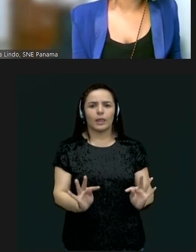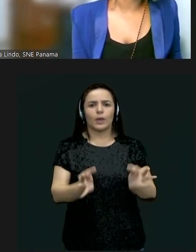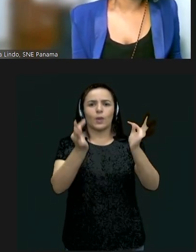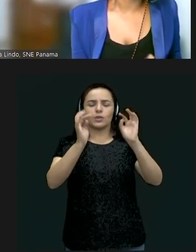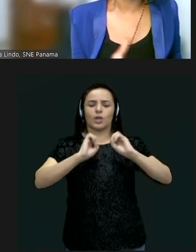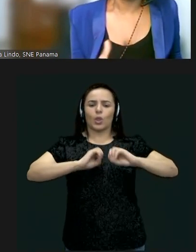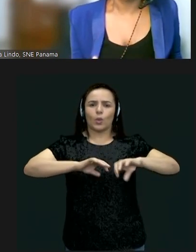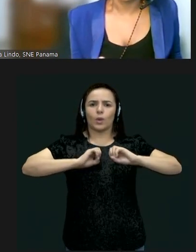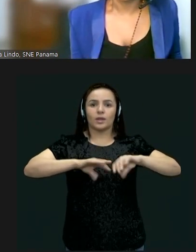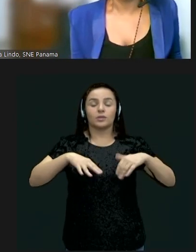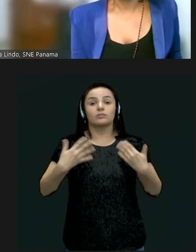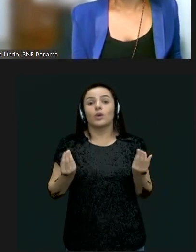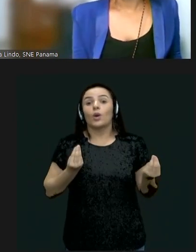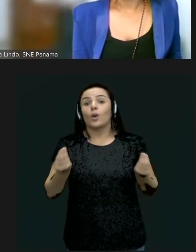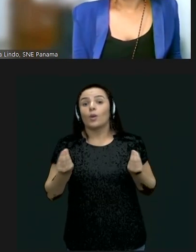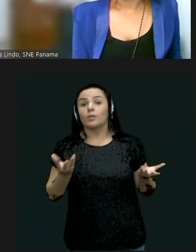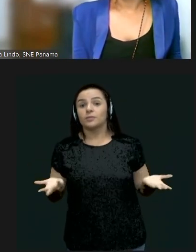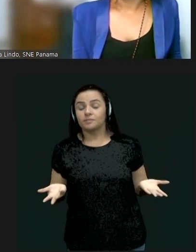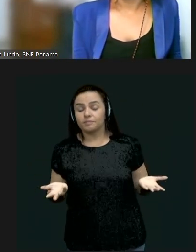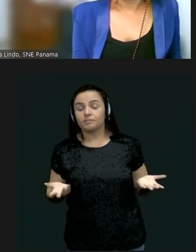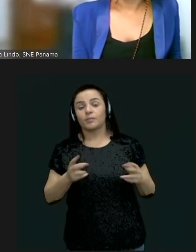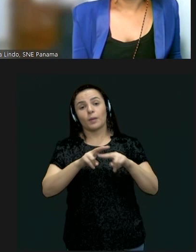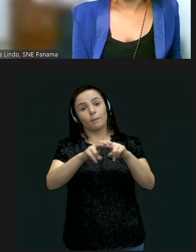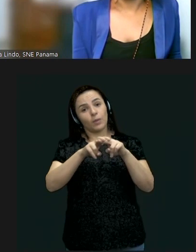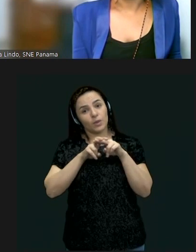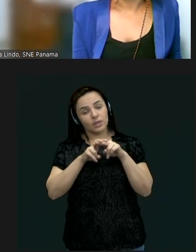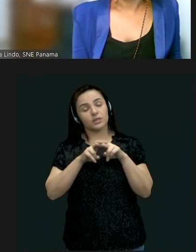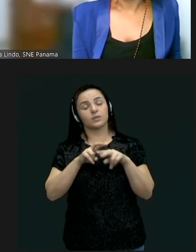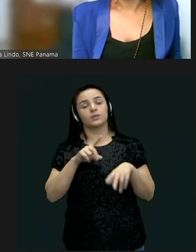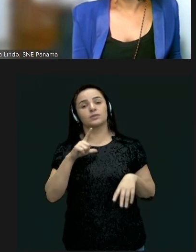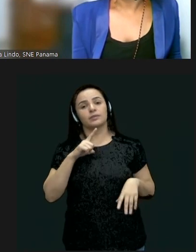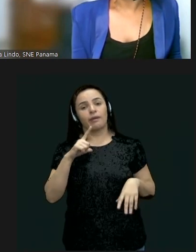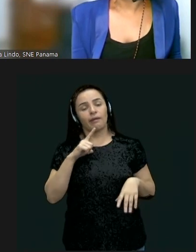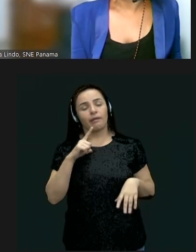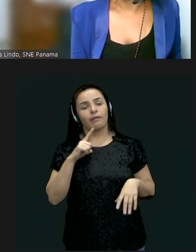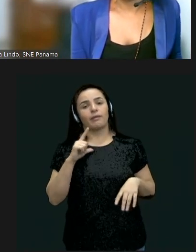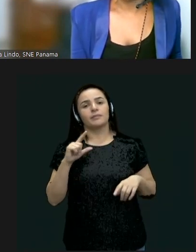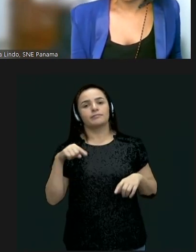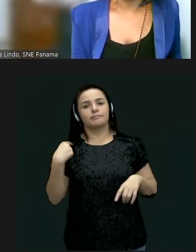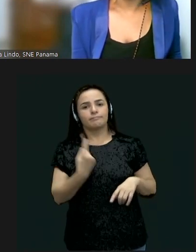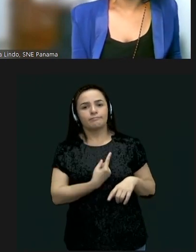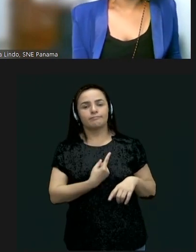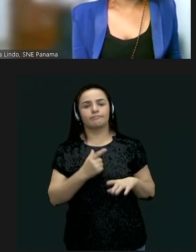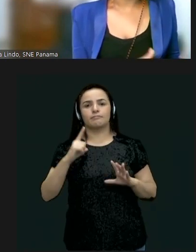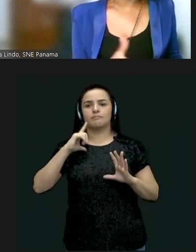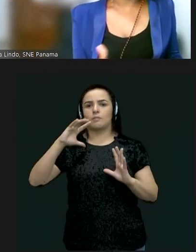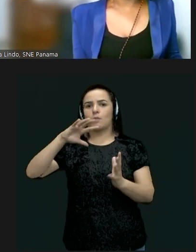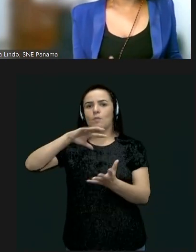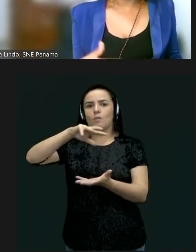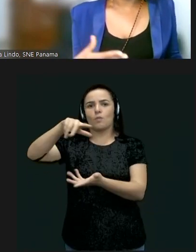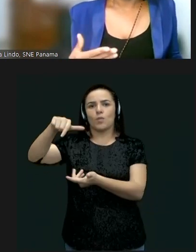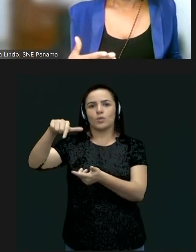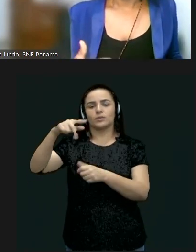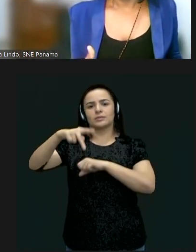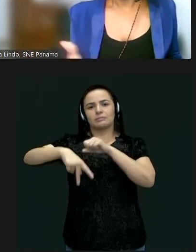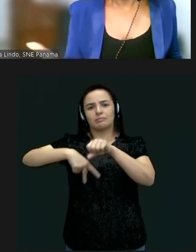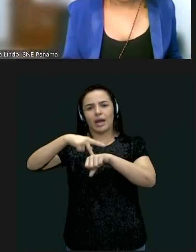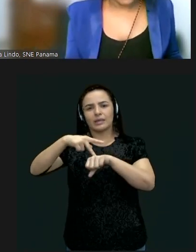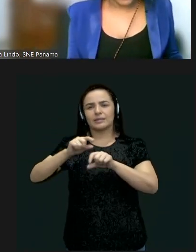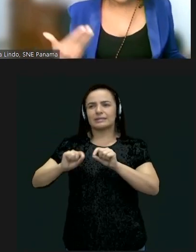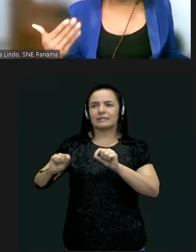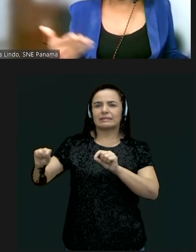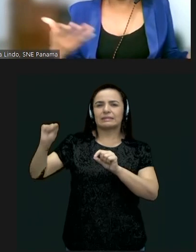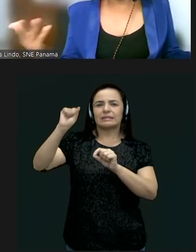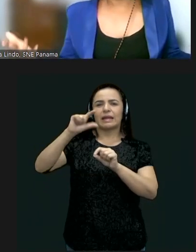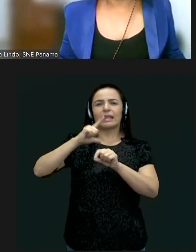for that, analyzing what is happening in the green hydrogen arena worldwide. As you